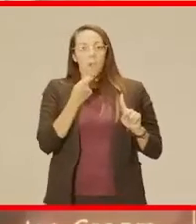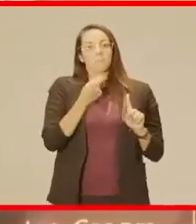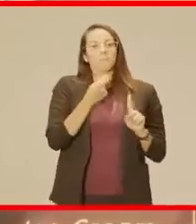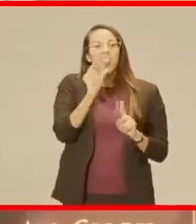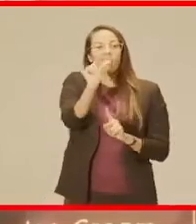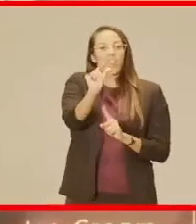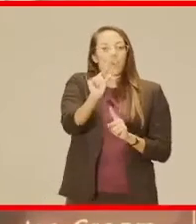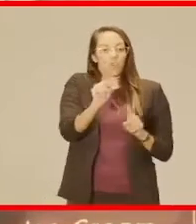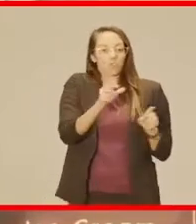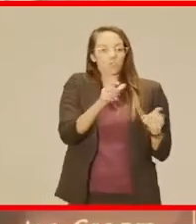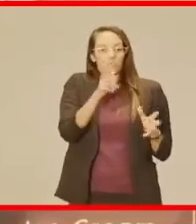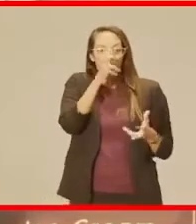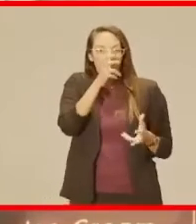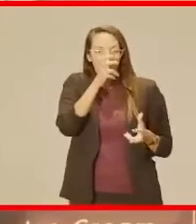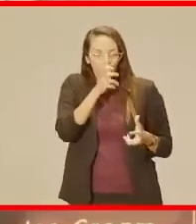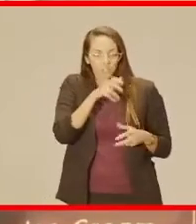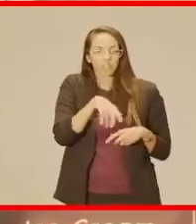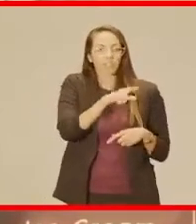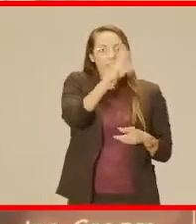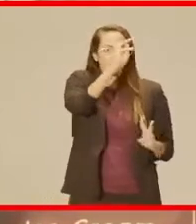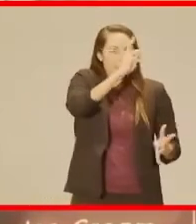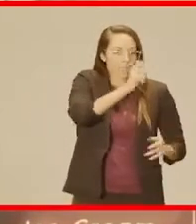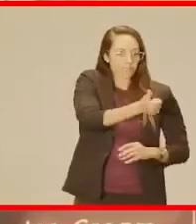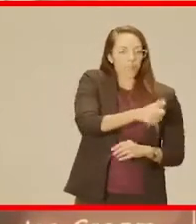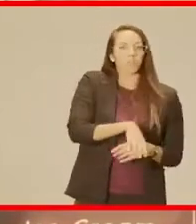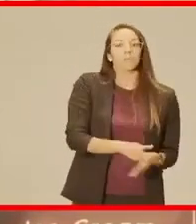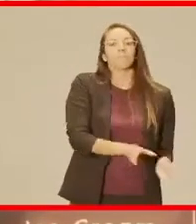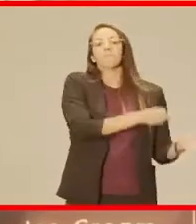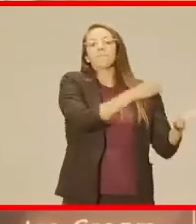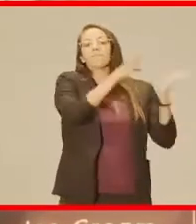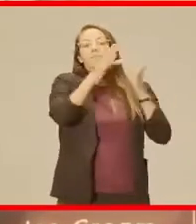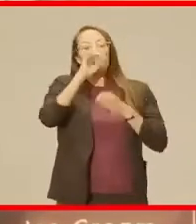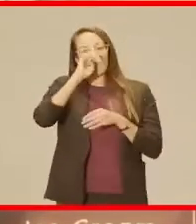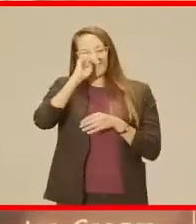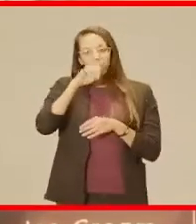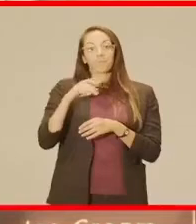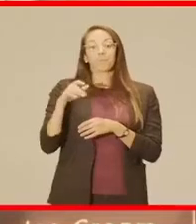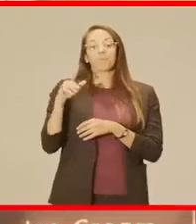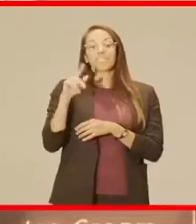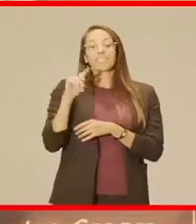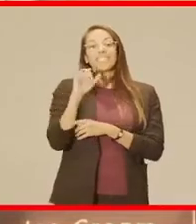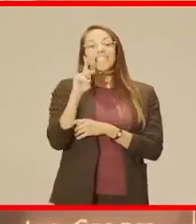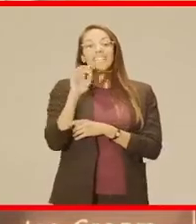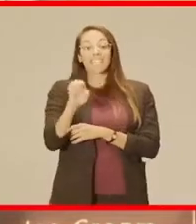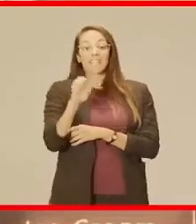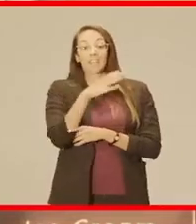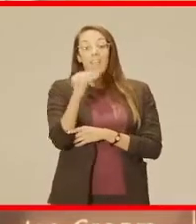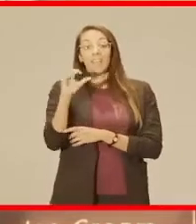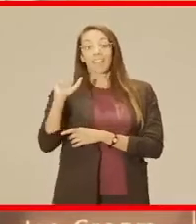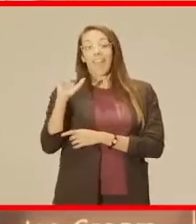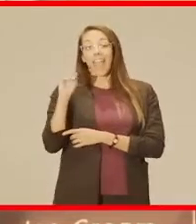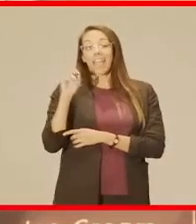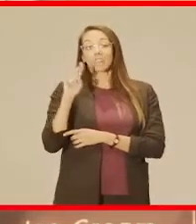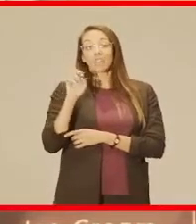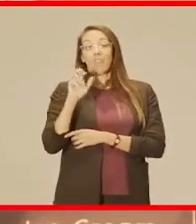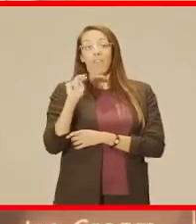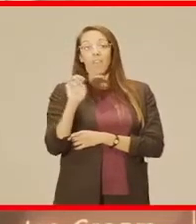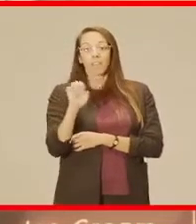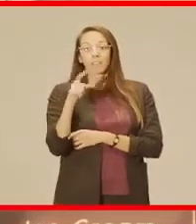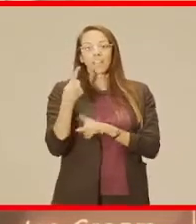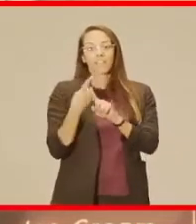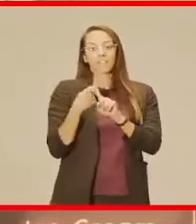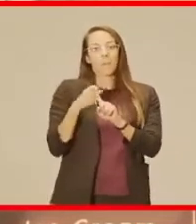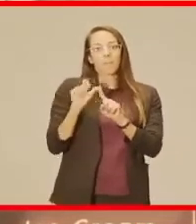Marinette is aided by the Ladybug Kwami of creation, Tiki, and Adrienne is aided by the Kwami